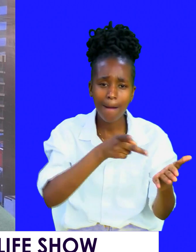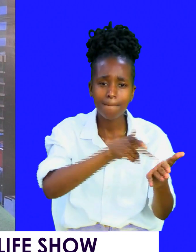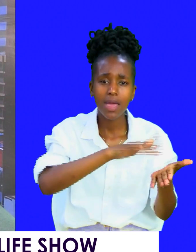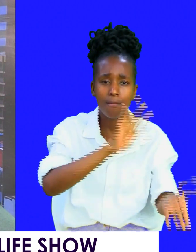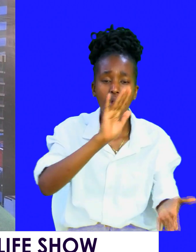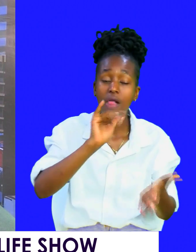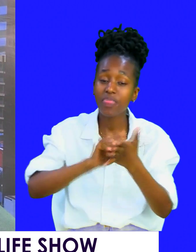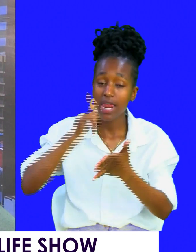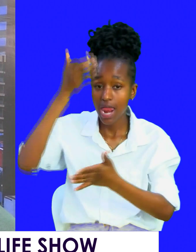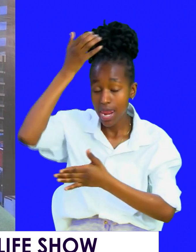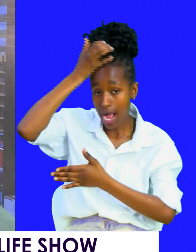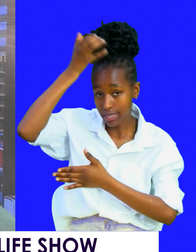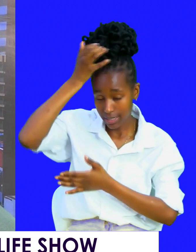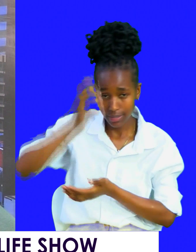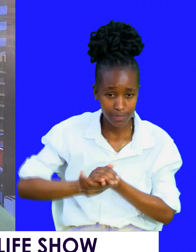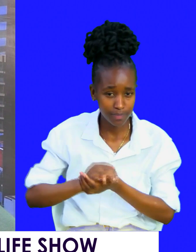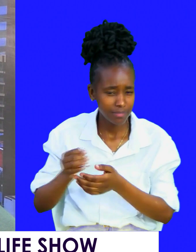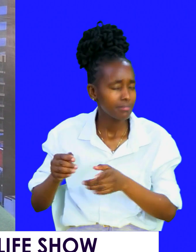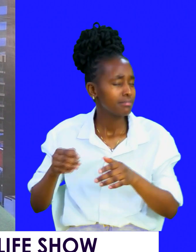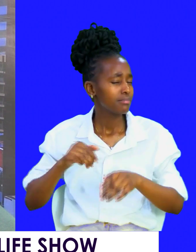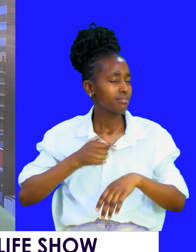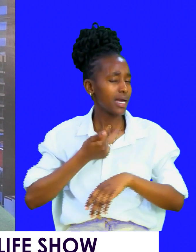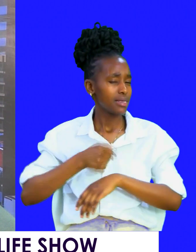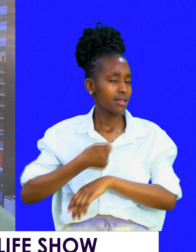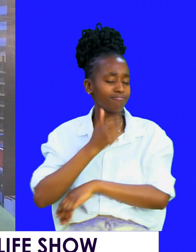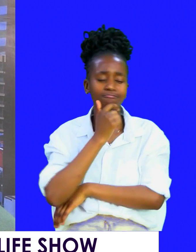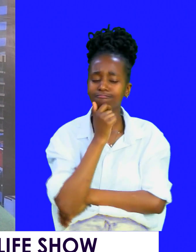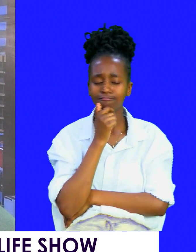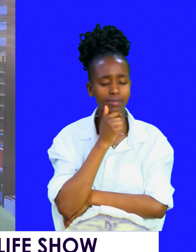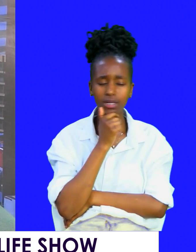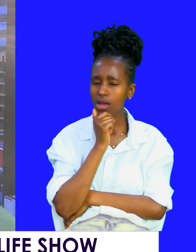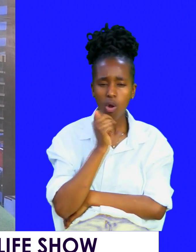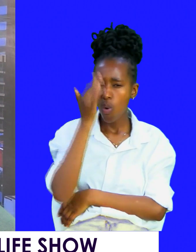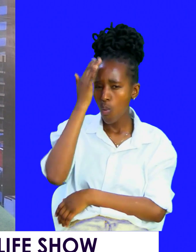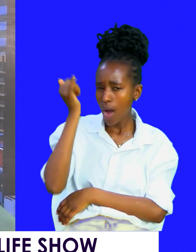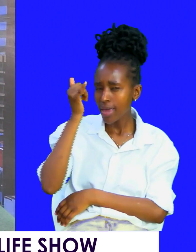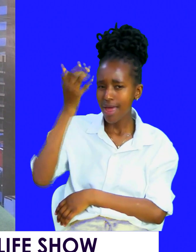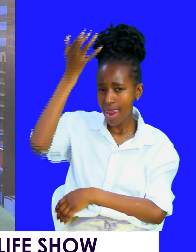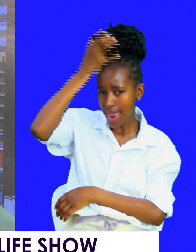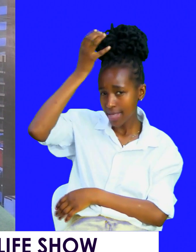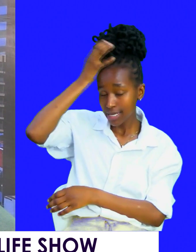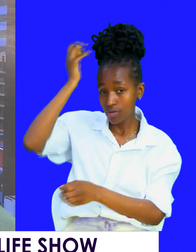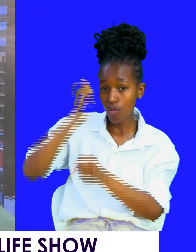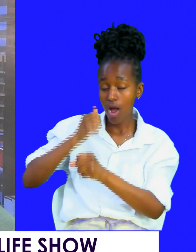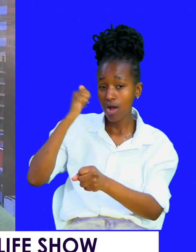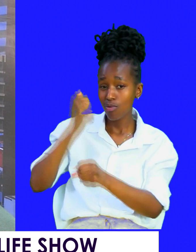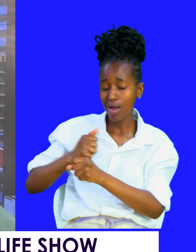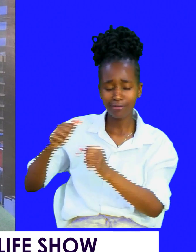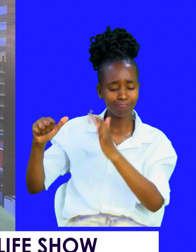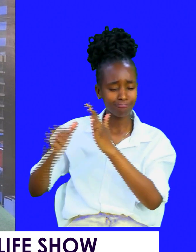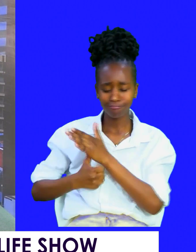Yet, I've always been wondering, why is it that nurses do the donkey work, sorry, quote